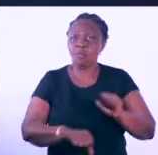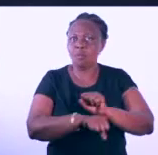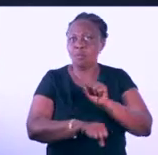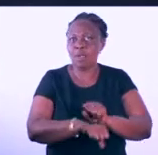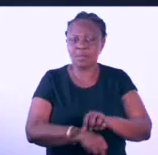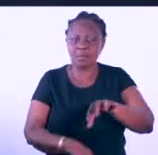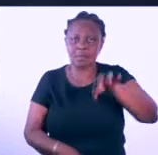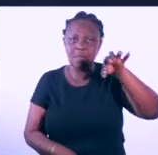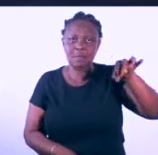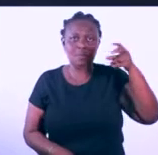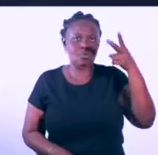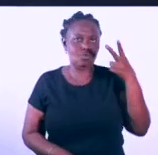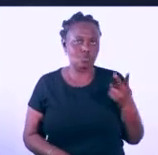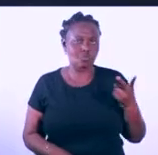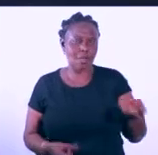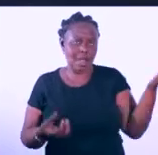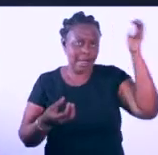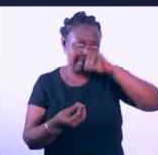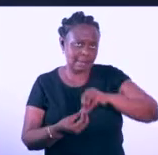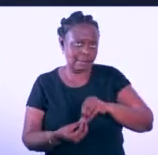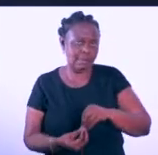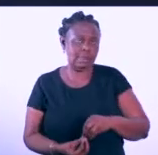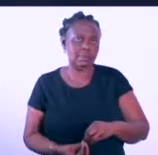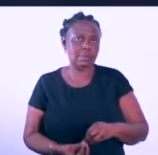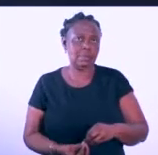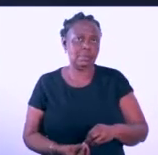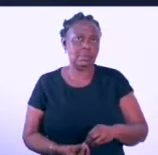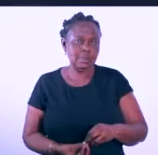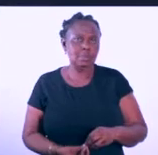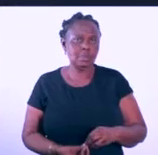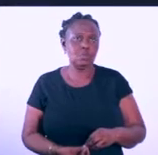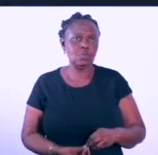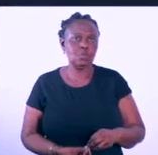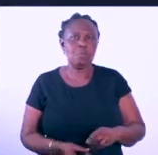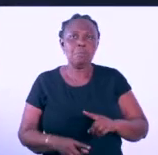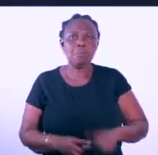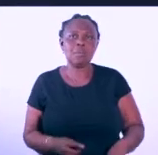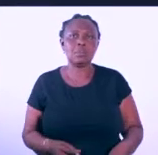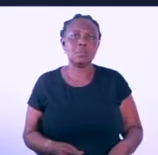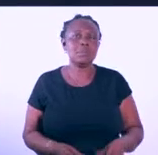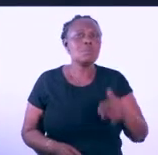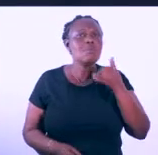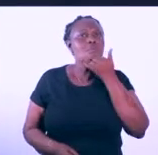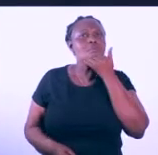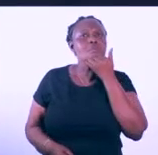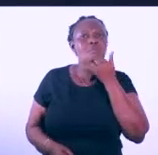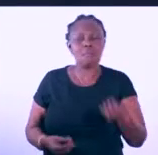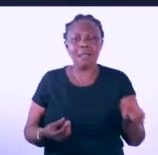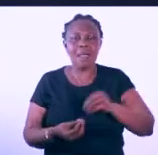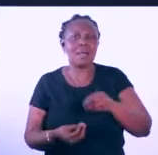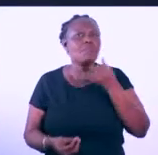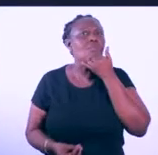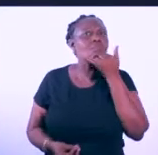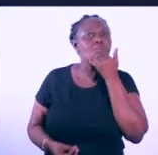to select two of the additions, which he did, but unfortunately was not able to answer